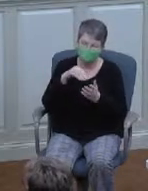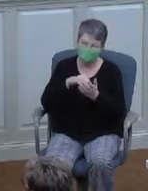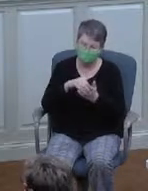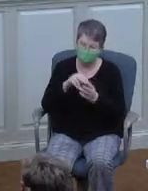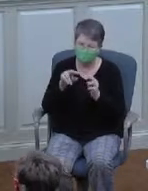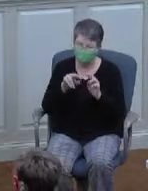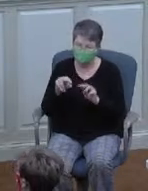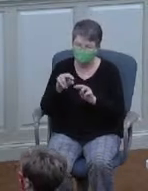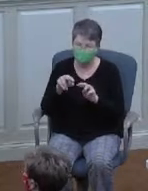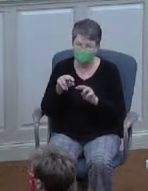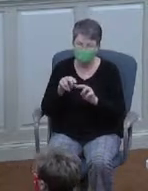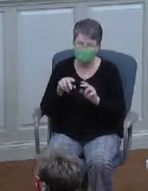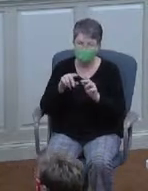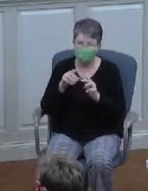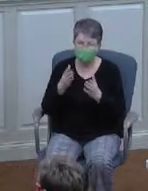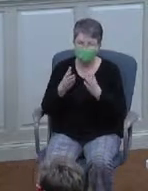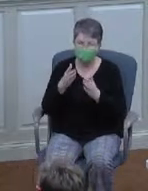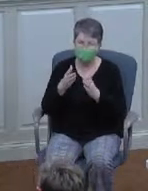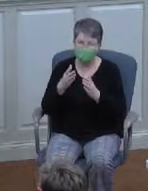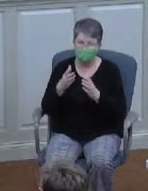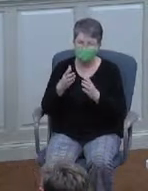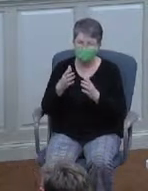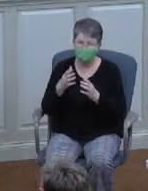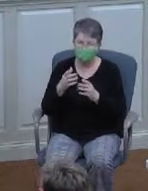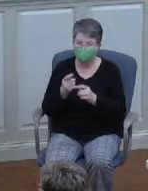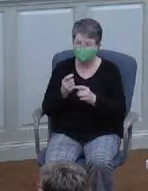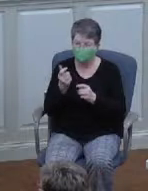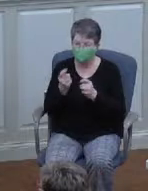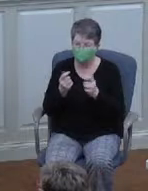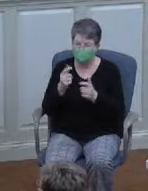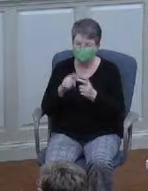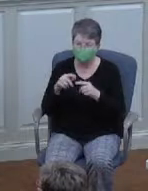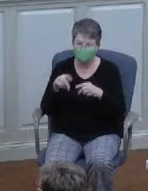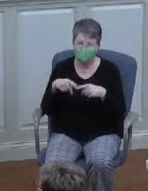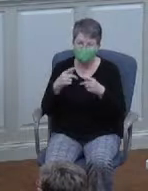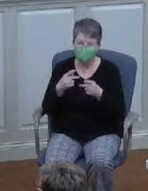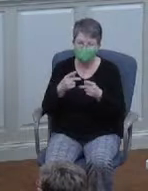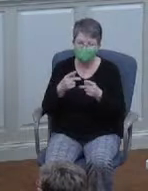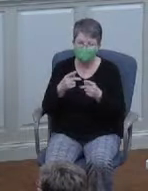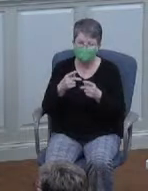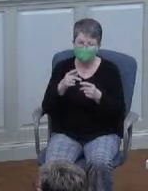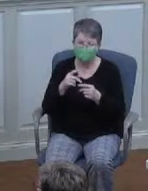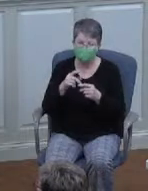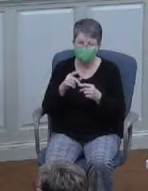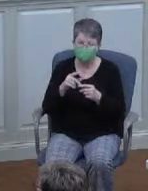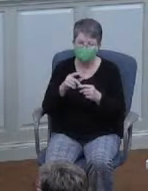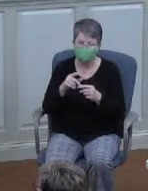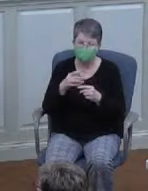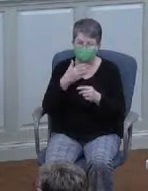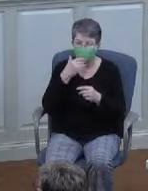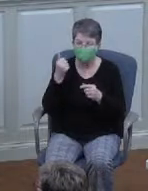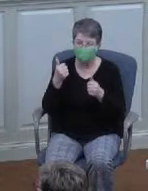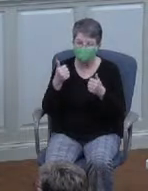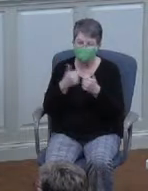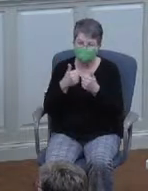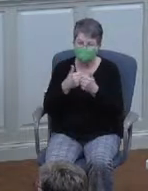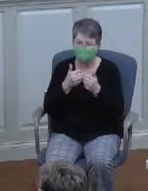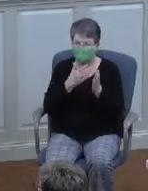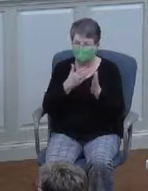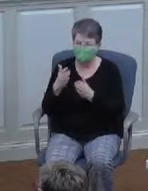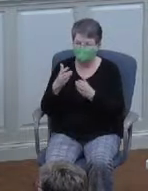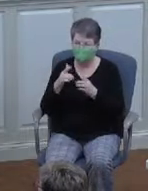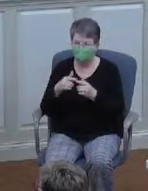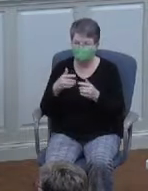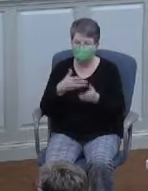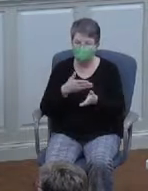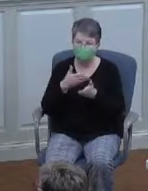beginning of the year, looking at maybe phasing some things out to kind of provide essentially a better game plan to deliver a project